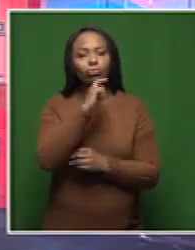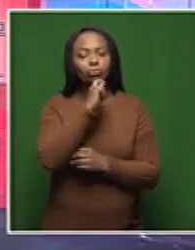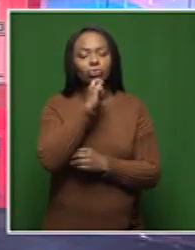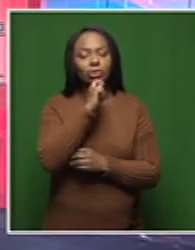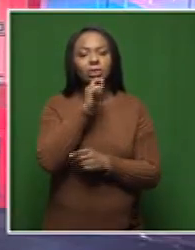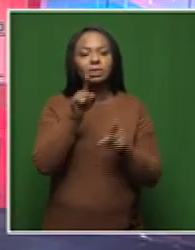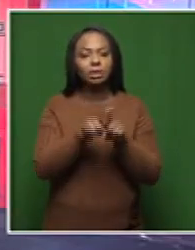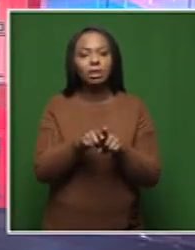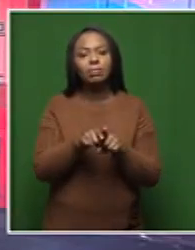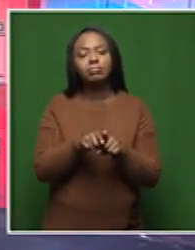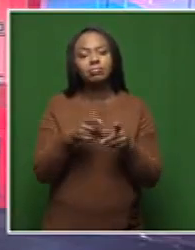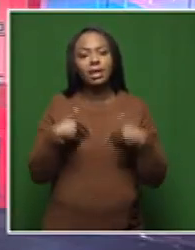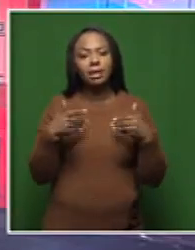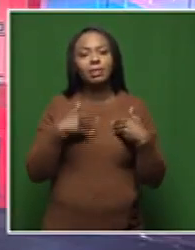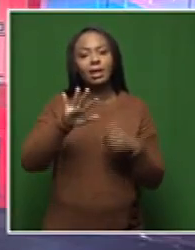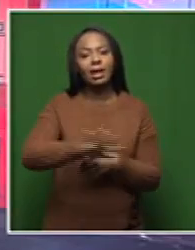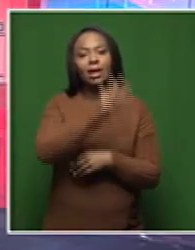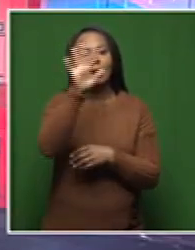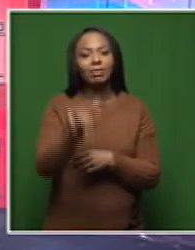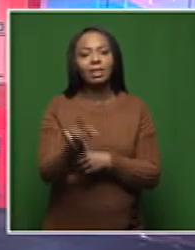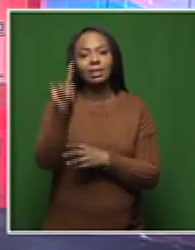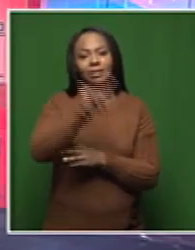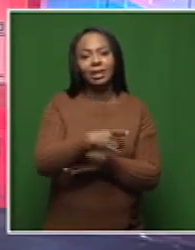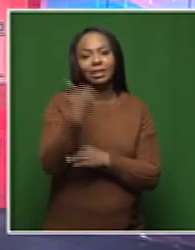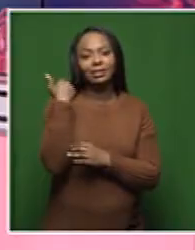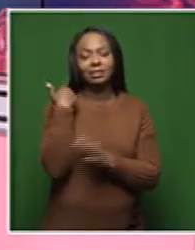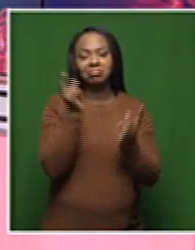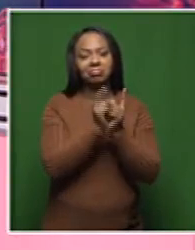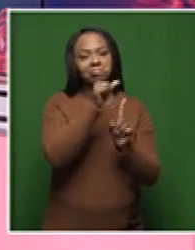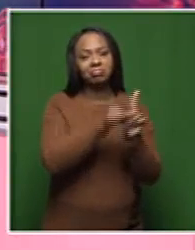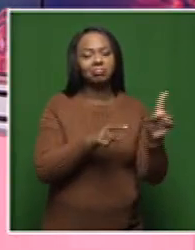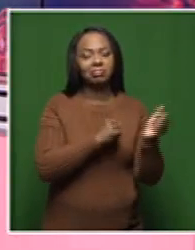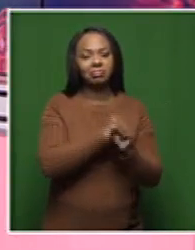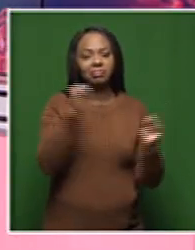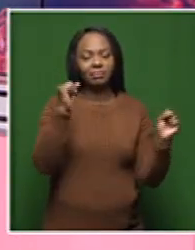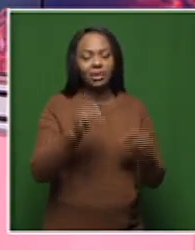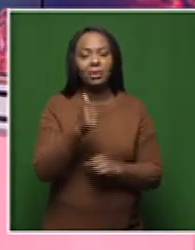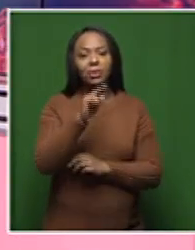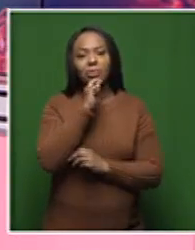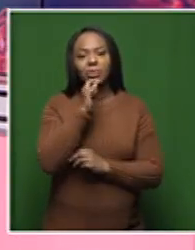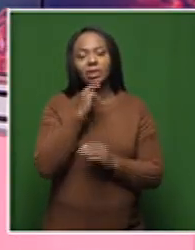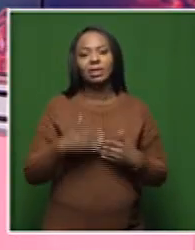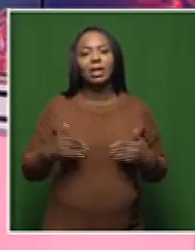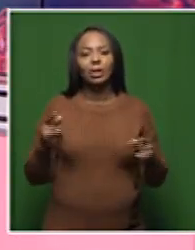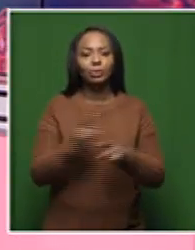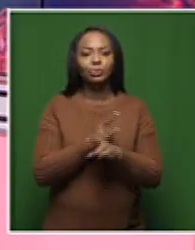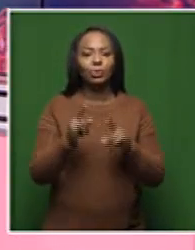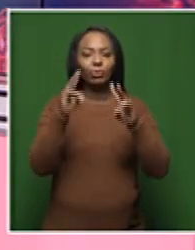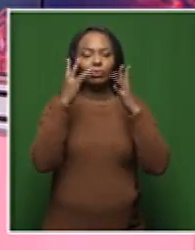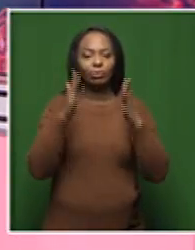you, and happy Africa Day for yesterday. I didn't see you. Good morning to Health Talk viewers as